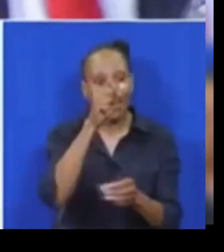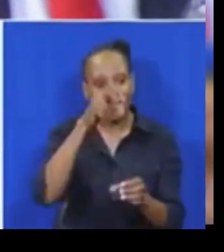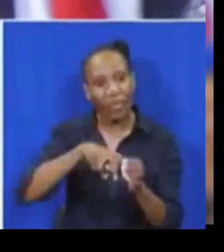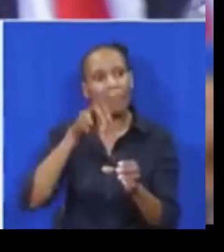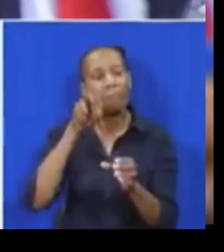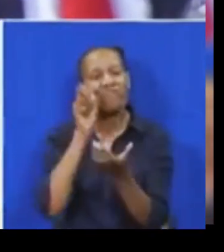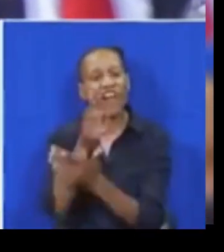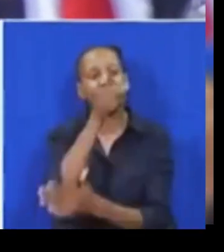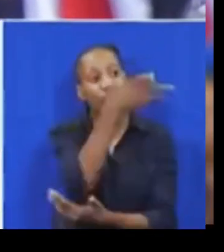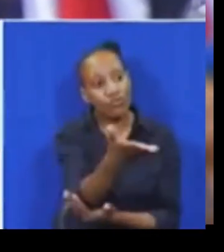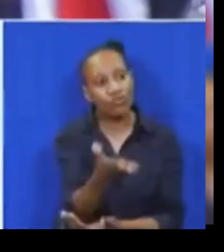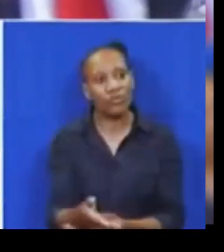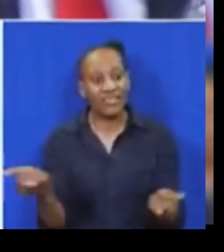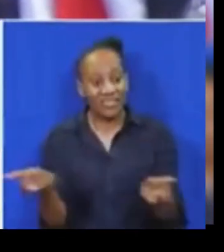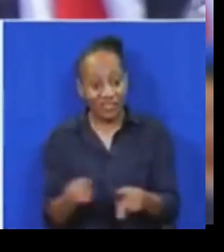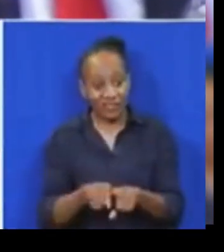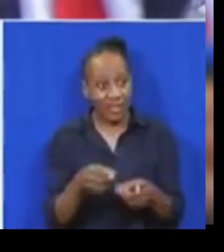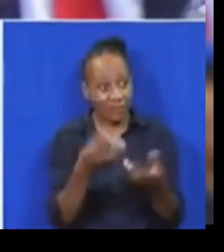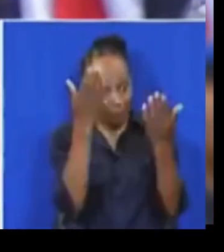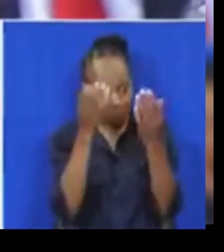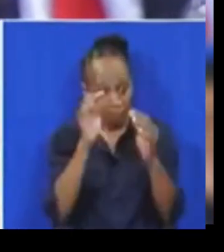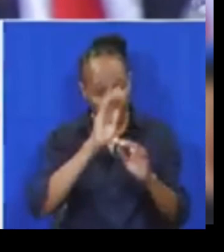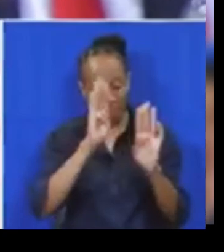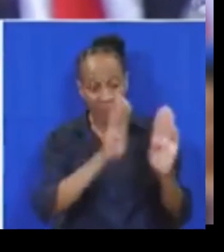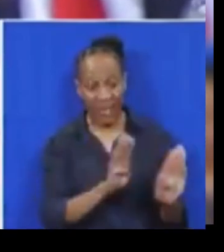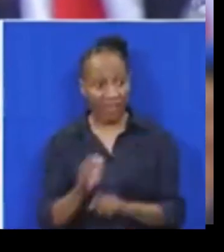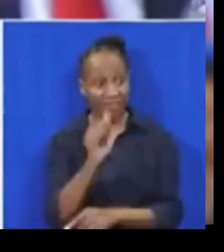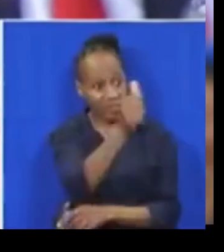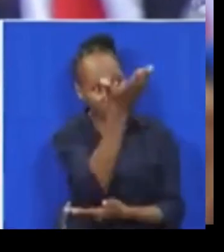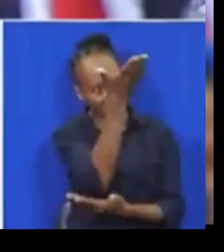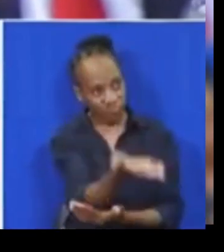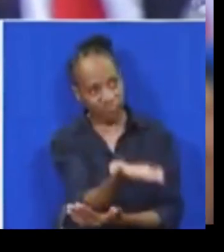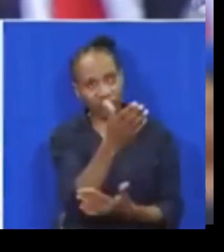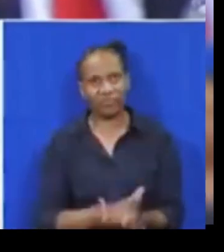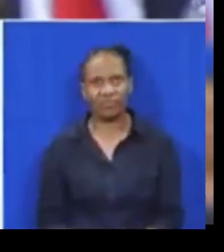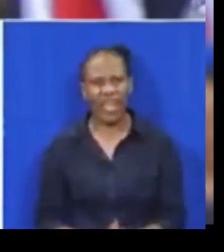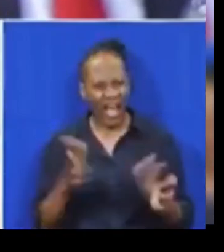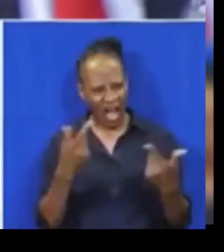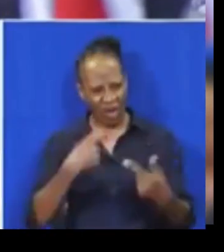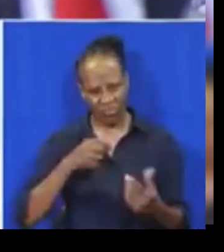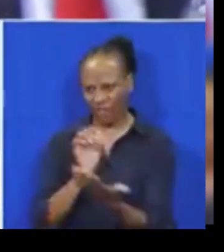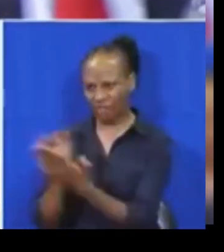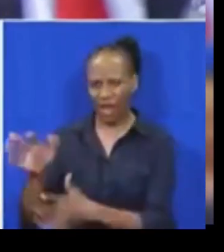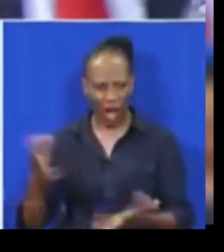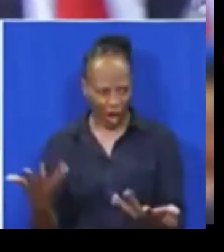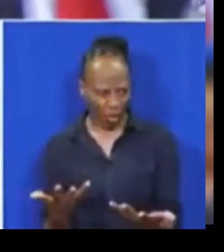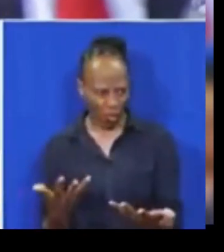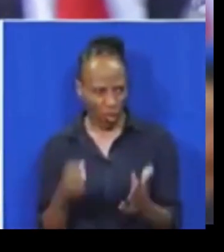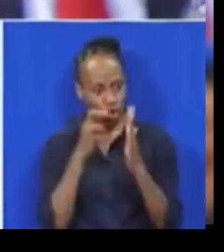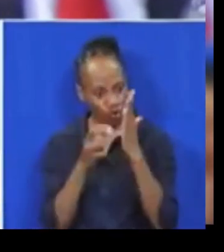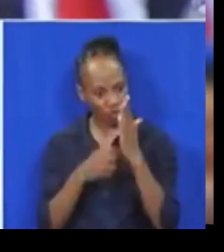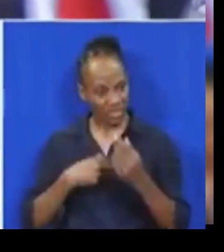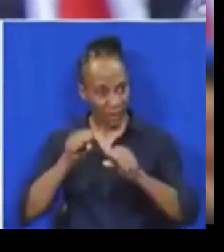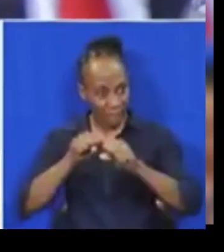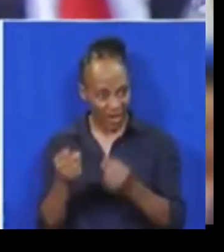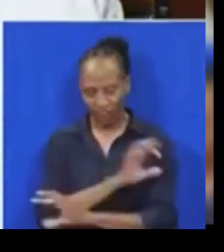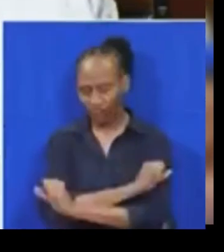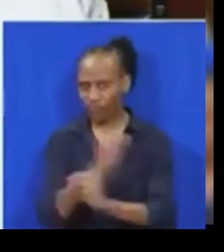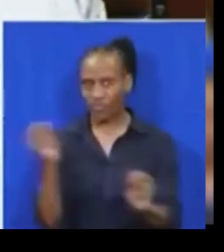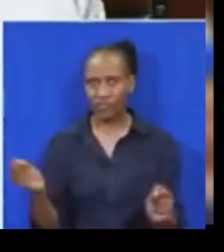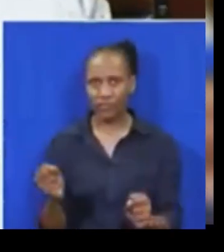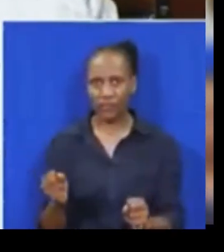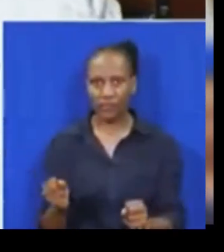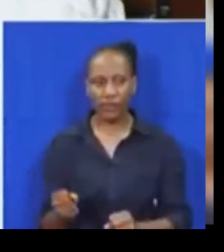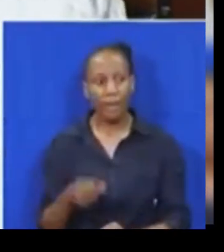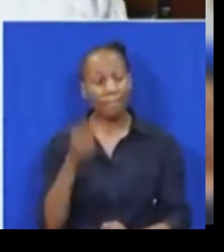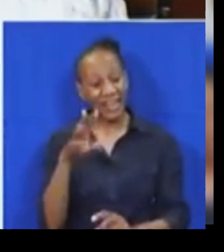conduct. Exactly this conduct. How do you chase us for breaking the rules and you are not chasing a